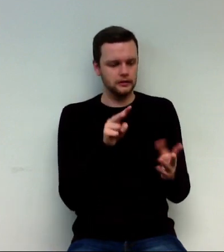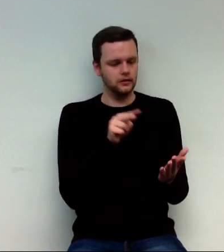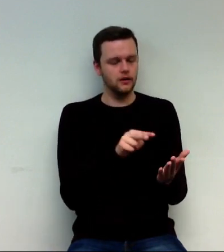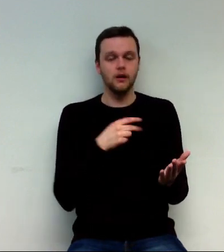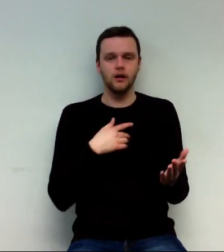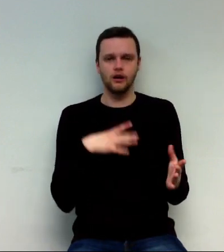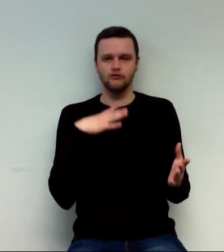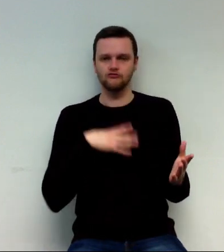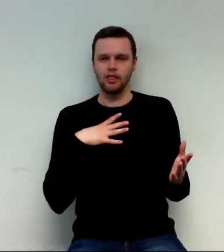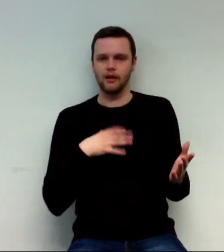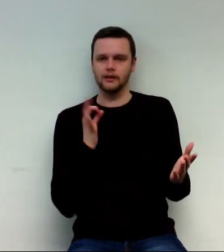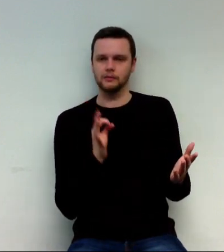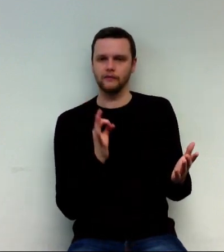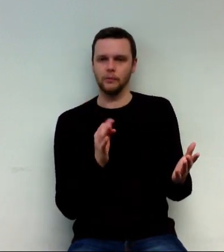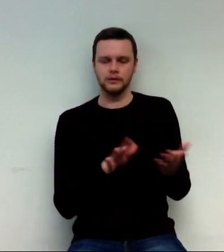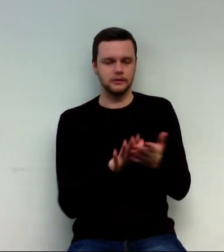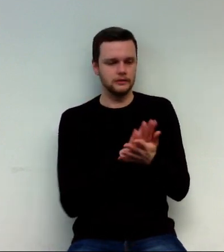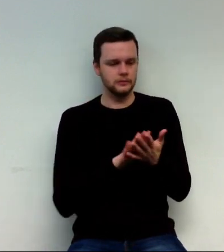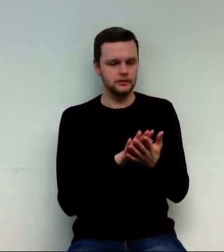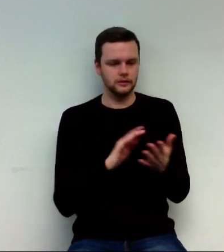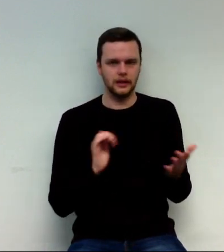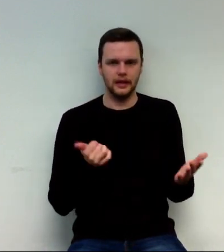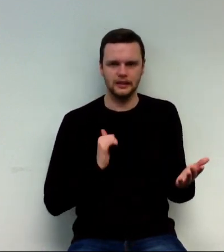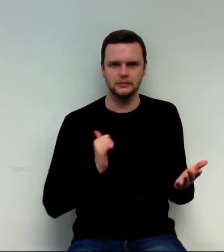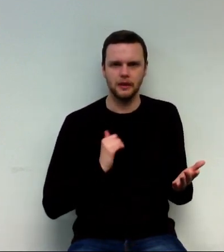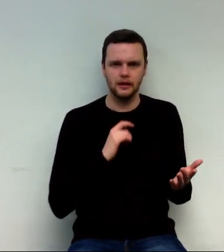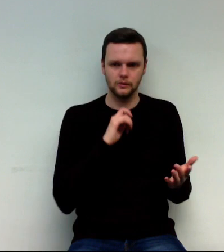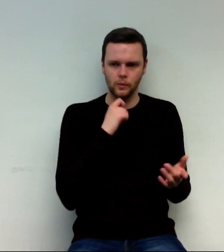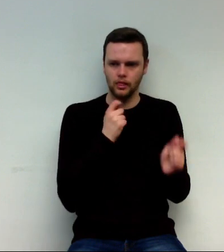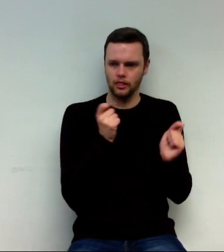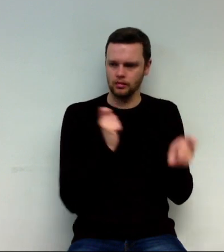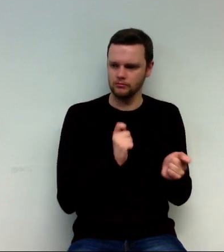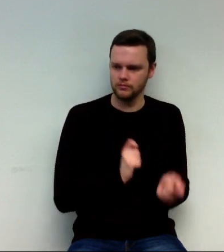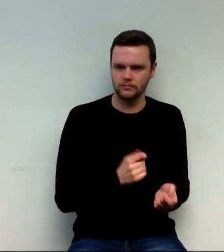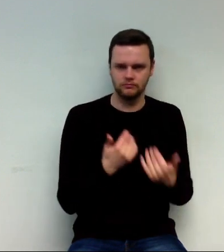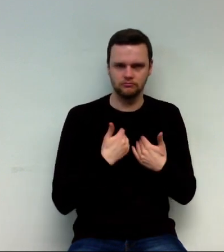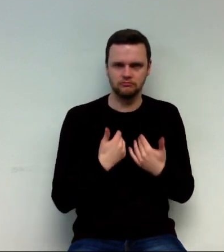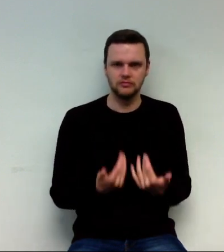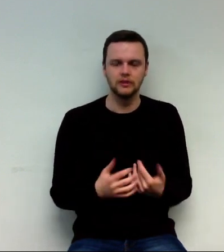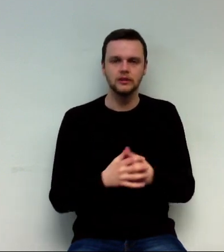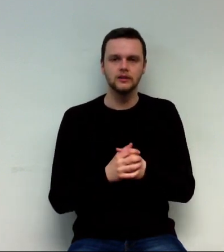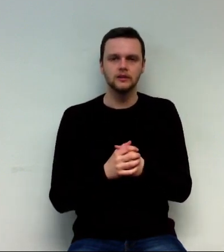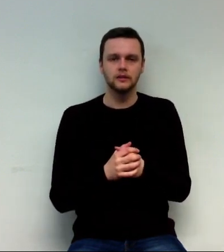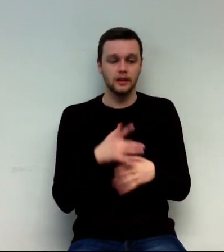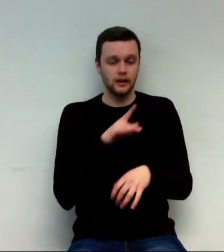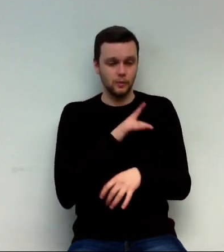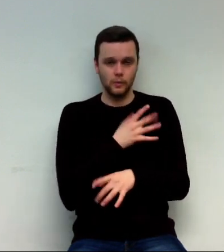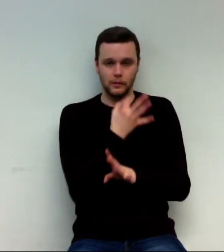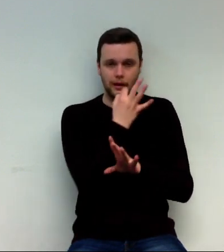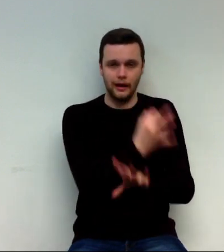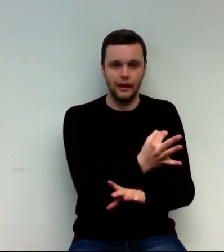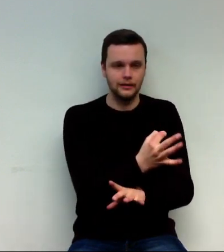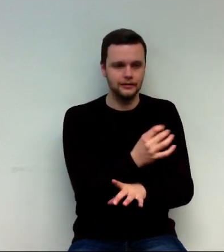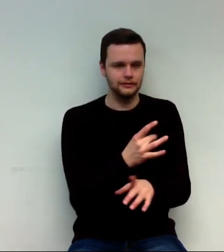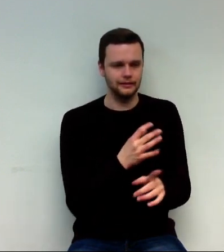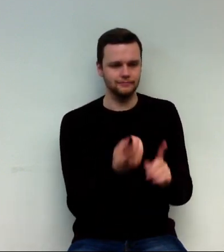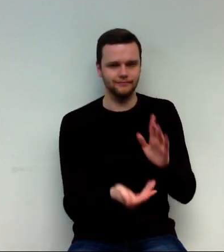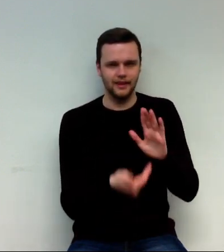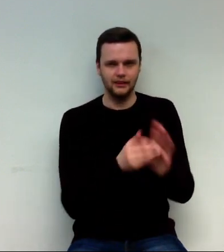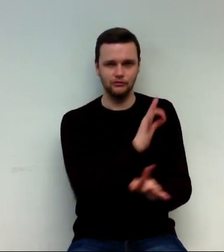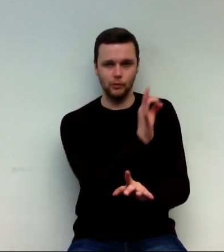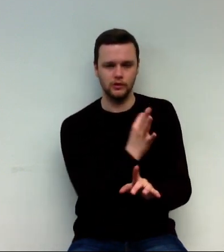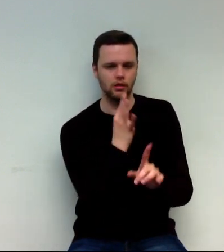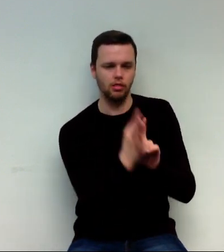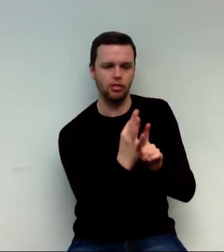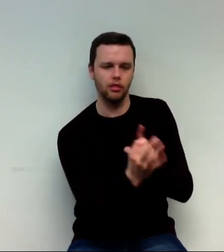going to hope that you've made or expect you to have made certain adaptations. And that's why we ask the few extra questions that we